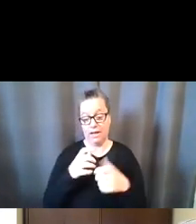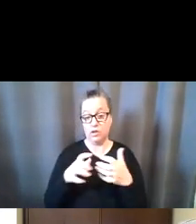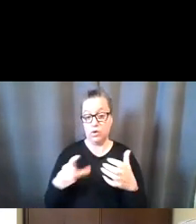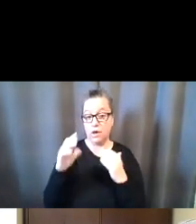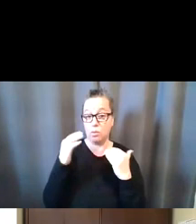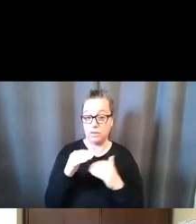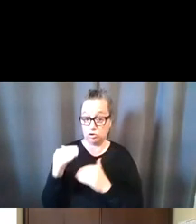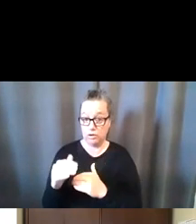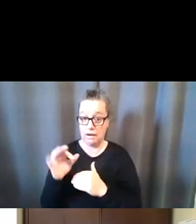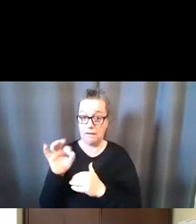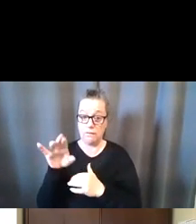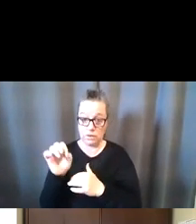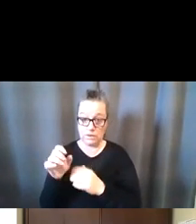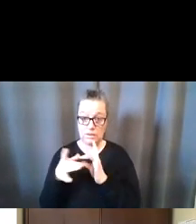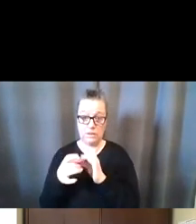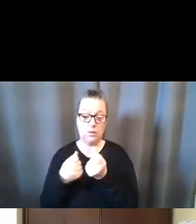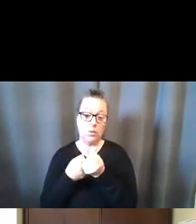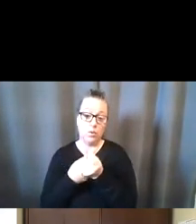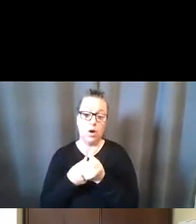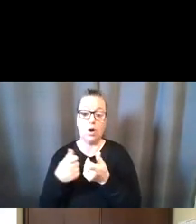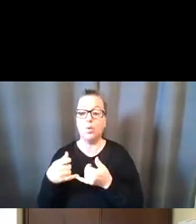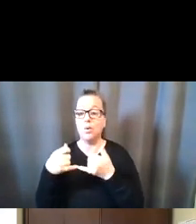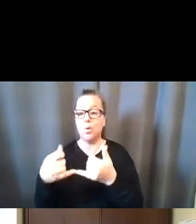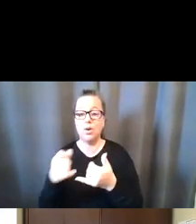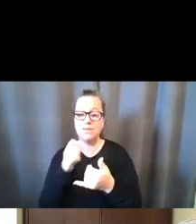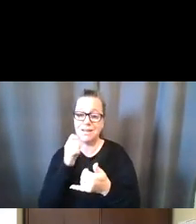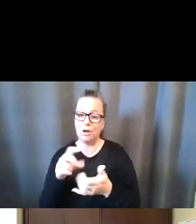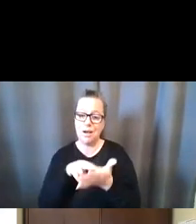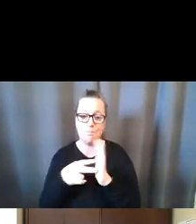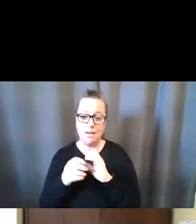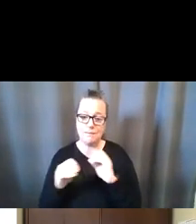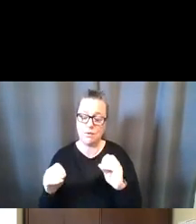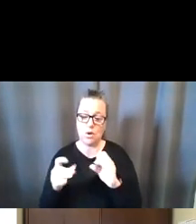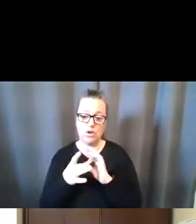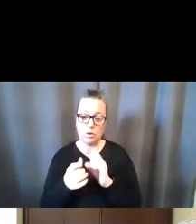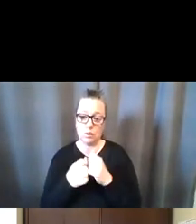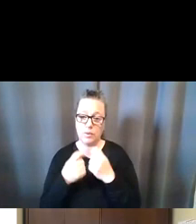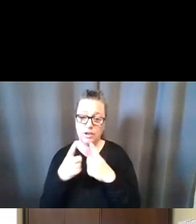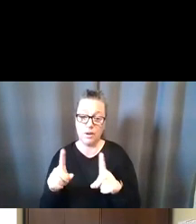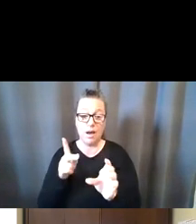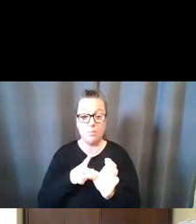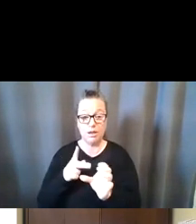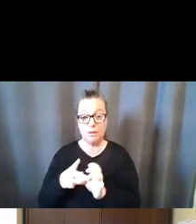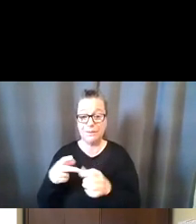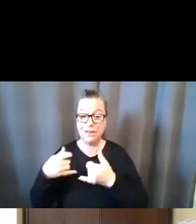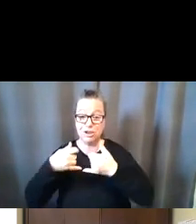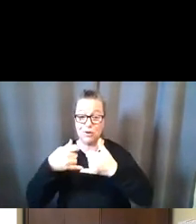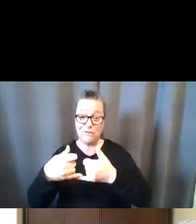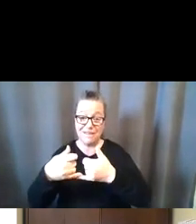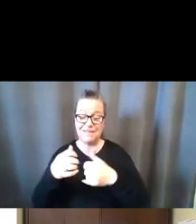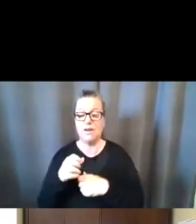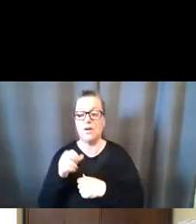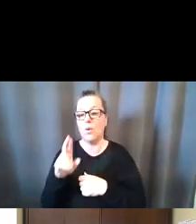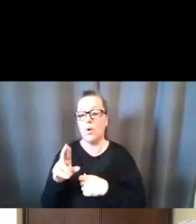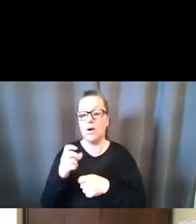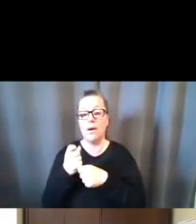restraining forces around reinforcement, like rewards that are not meaningful or associated with achievement, participation trophies, or